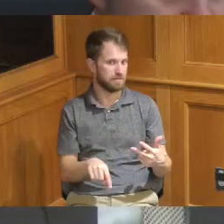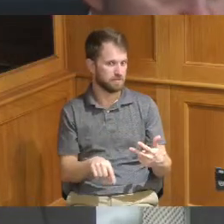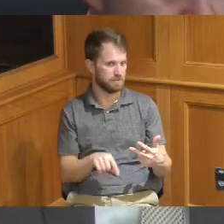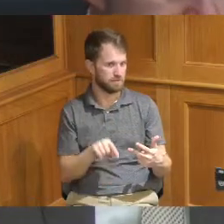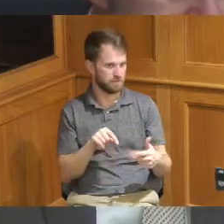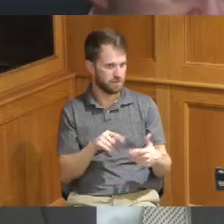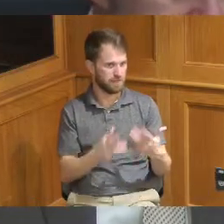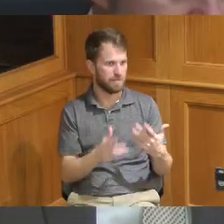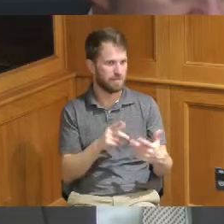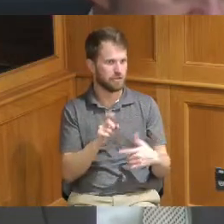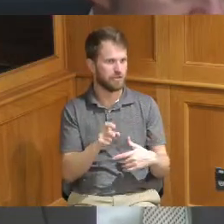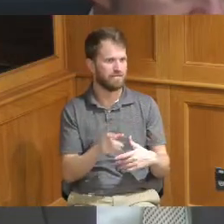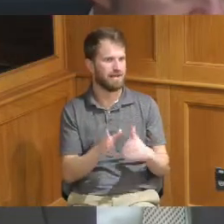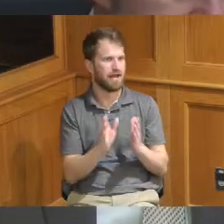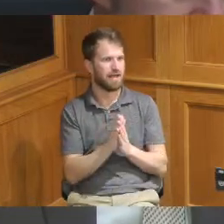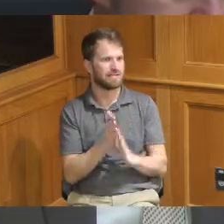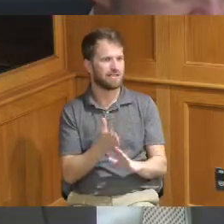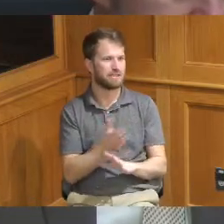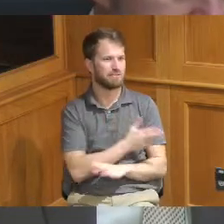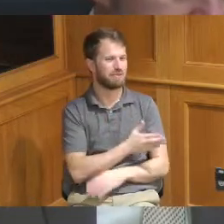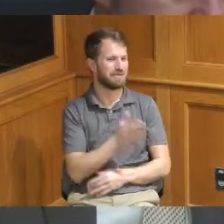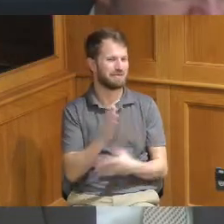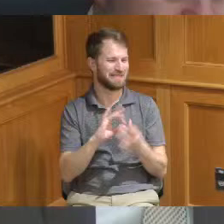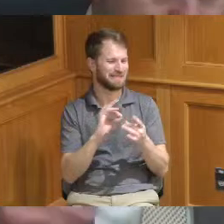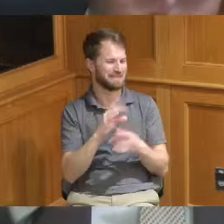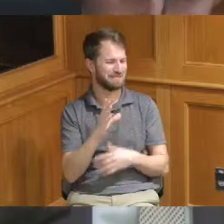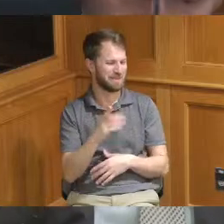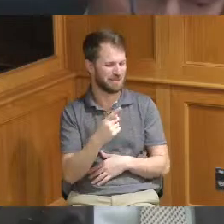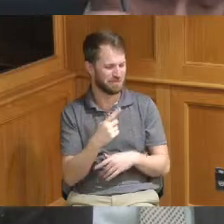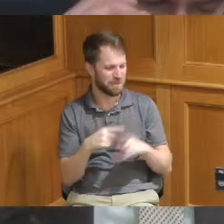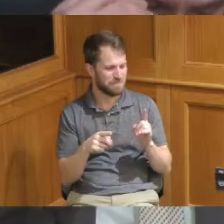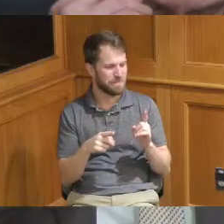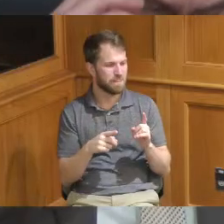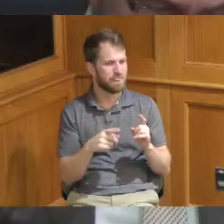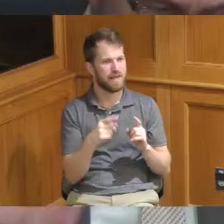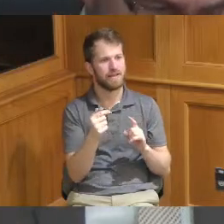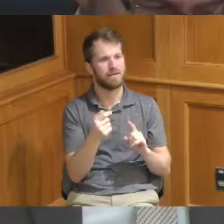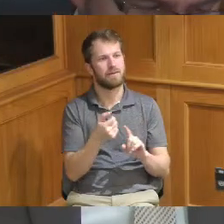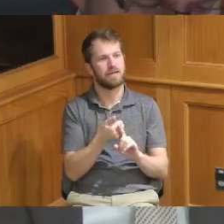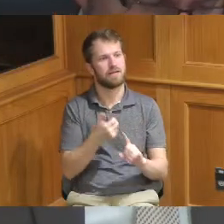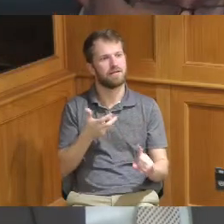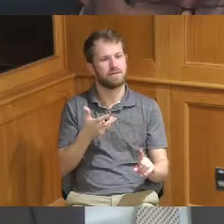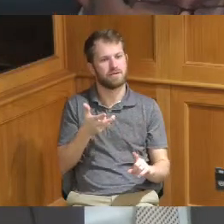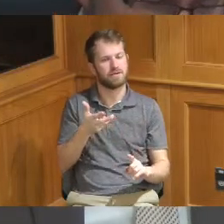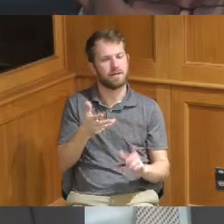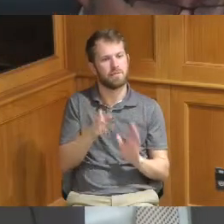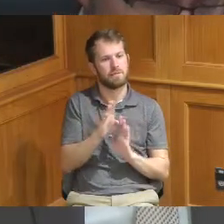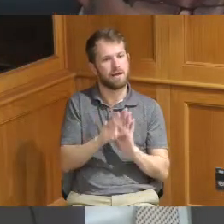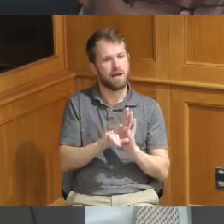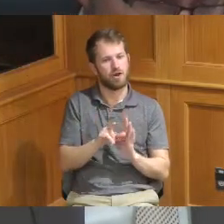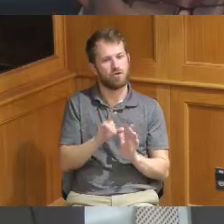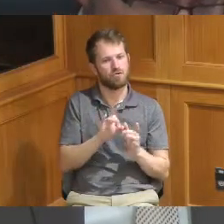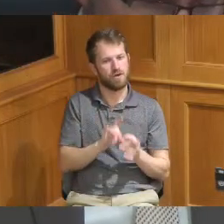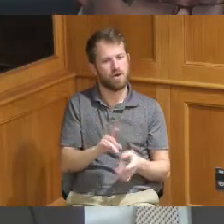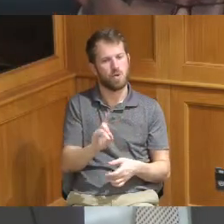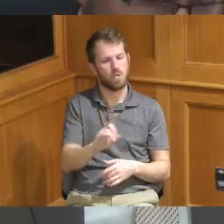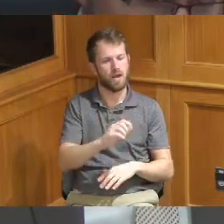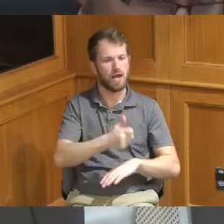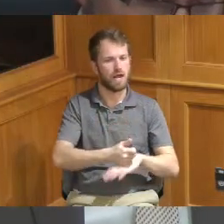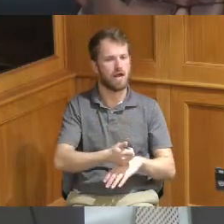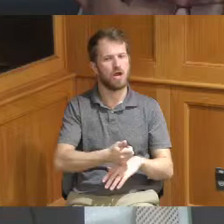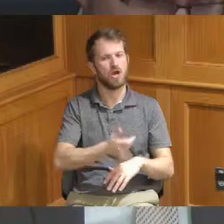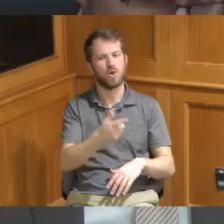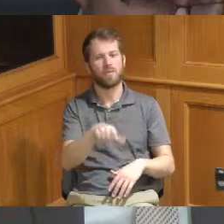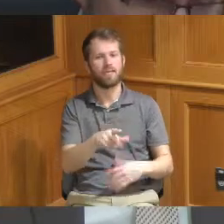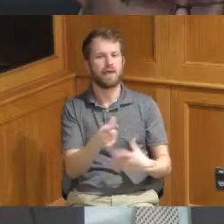should have probably asked this of the previous speaker, a little bit of background about where they're located and what they're